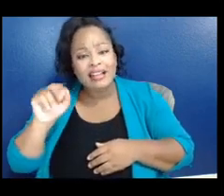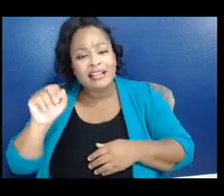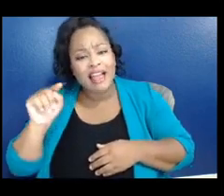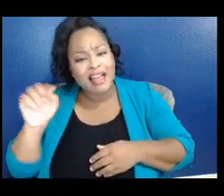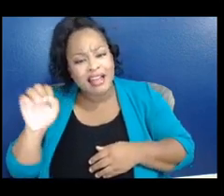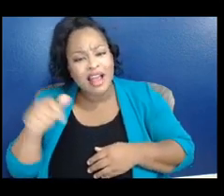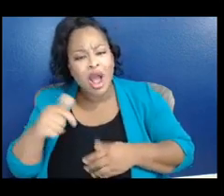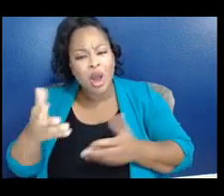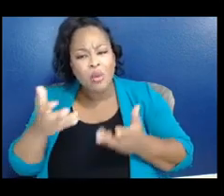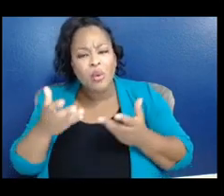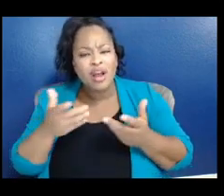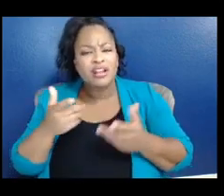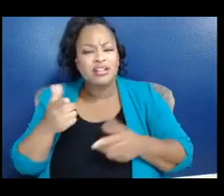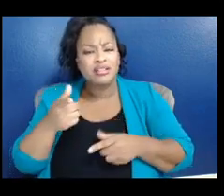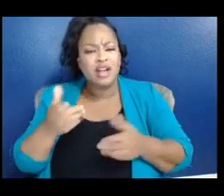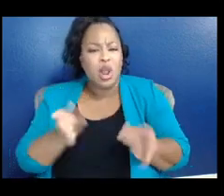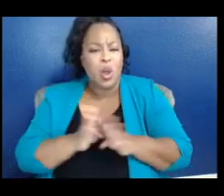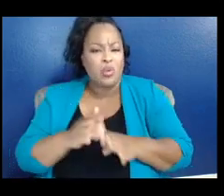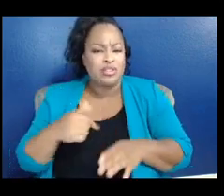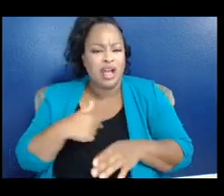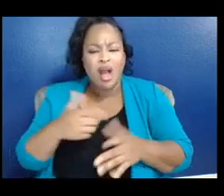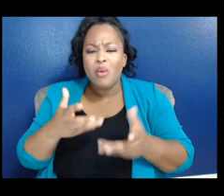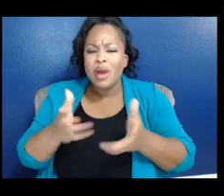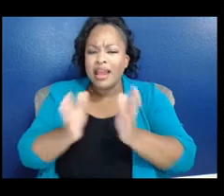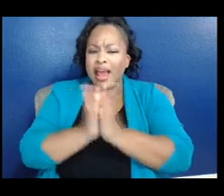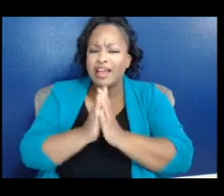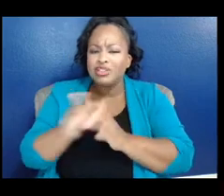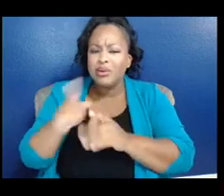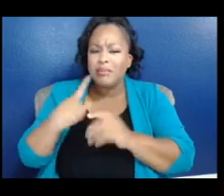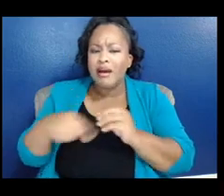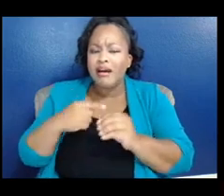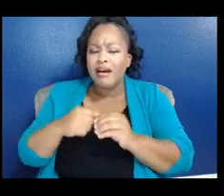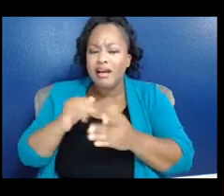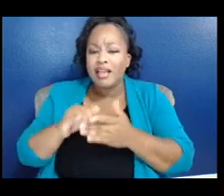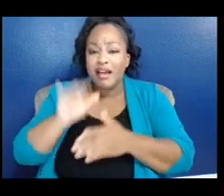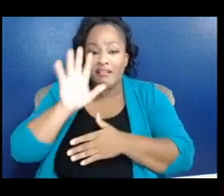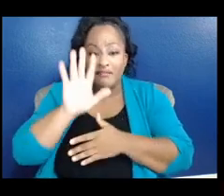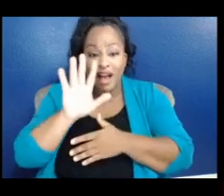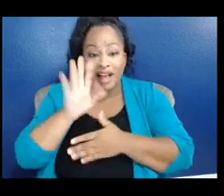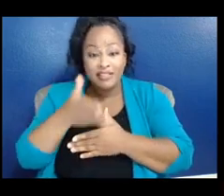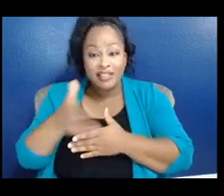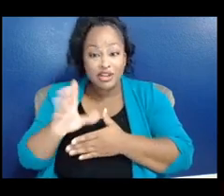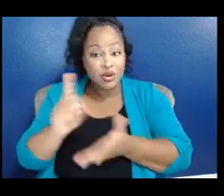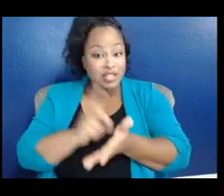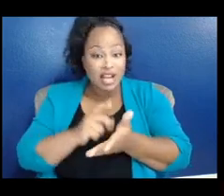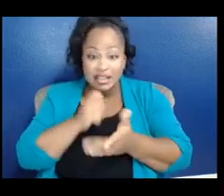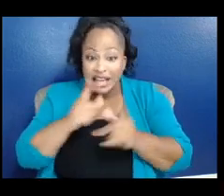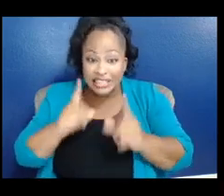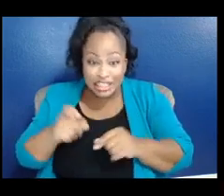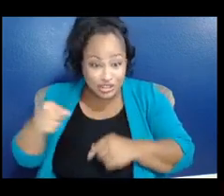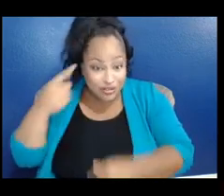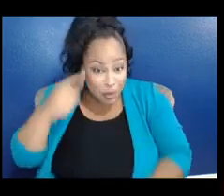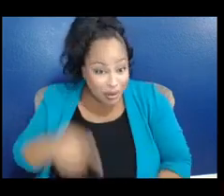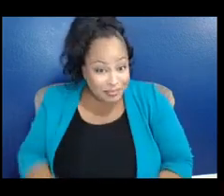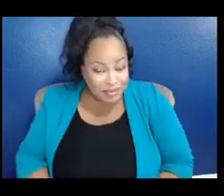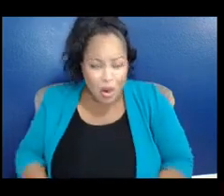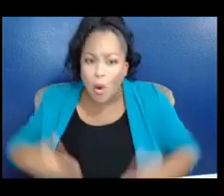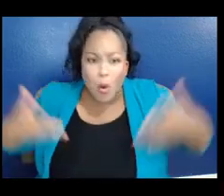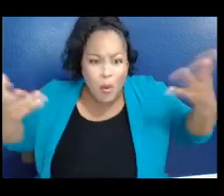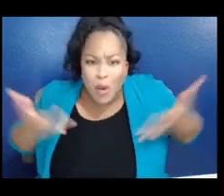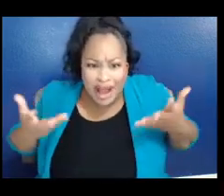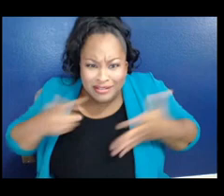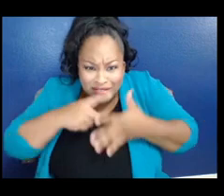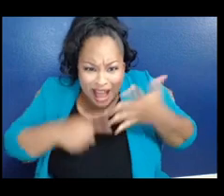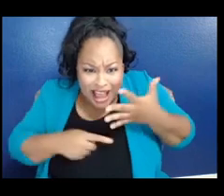kind of close this out. I wanted to ask you about the five things your doctor isn't testing you for. What is